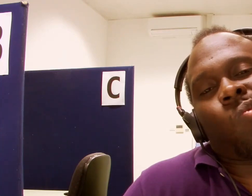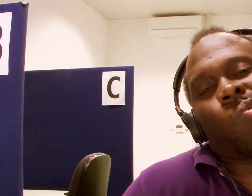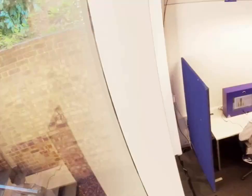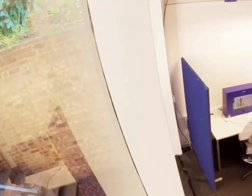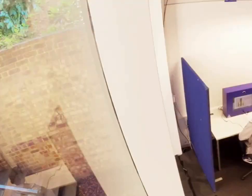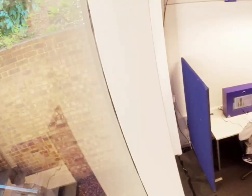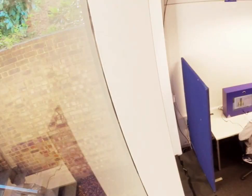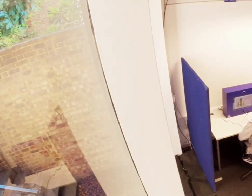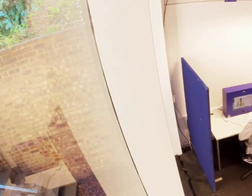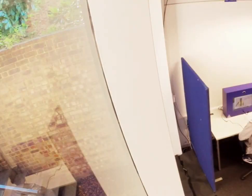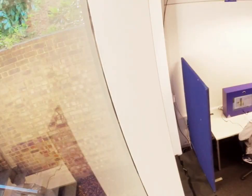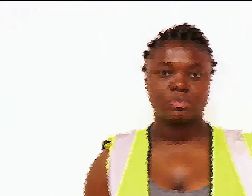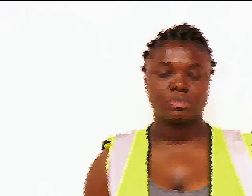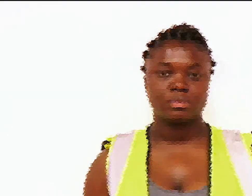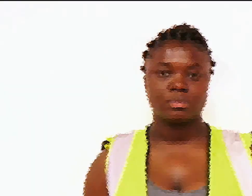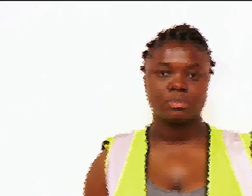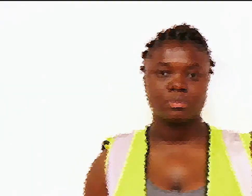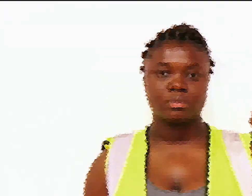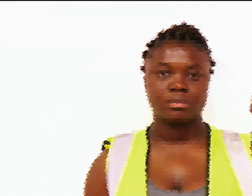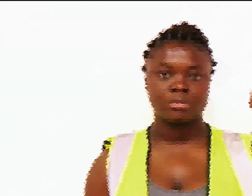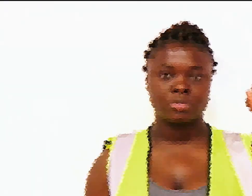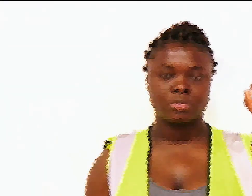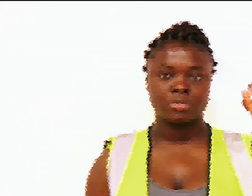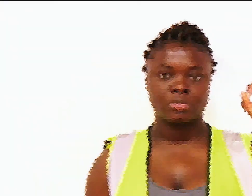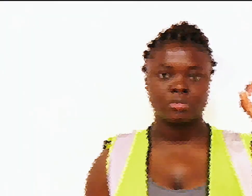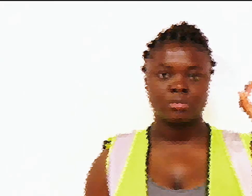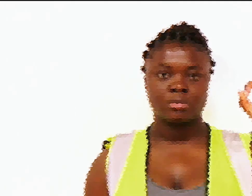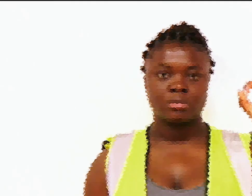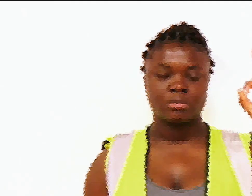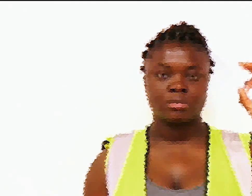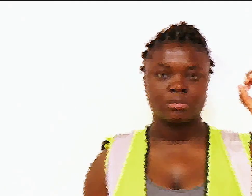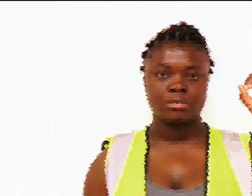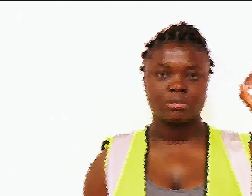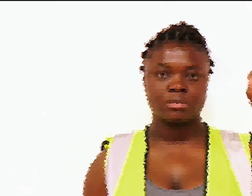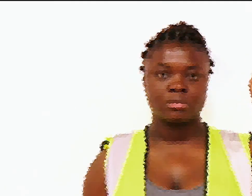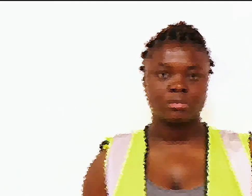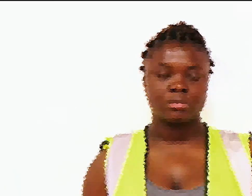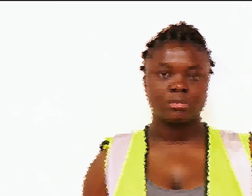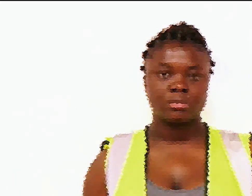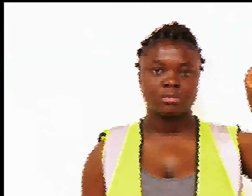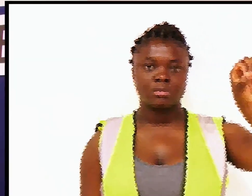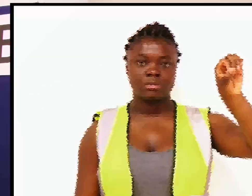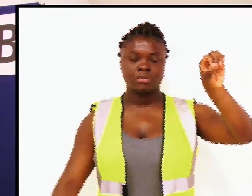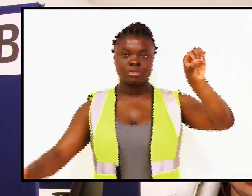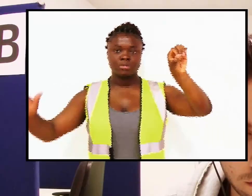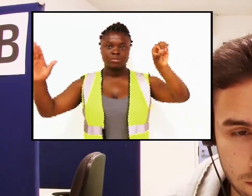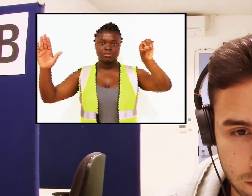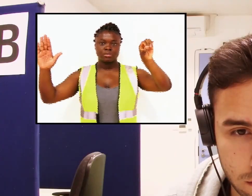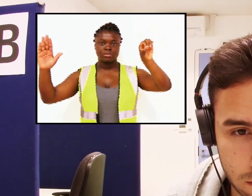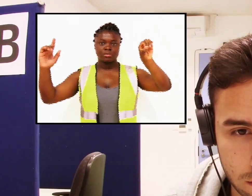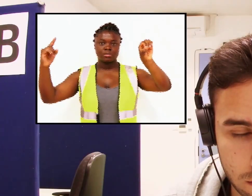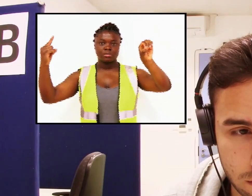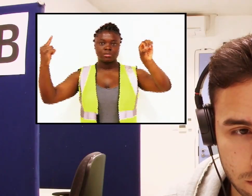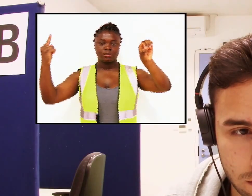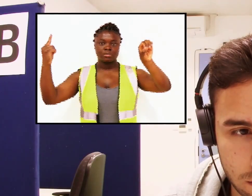abroad. Signal 1, blockage in a tunnel. With your left hand, form an open circle. With your right hand,